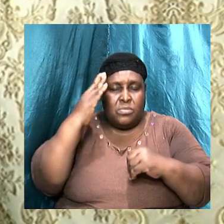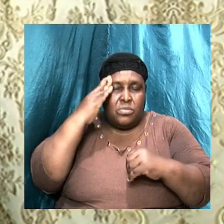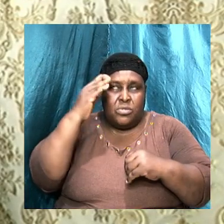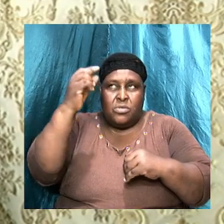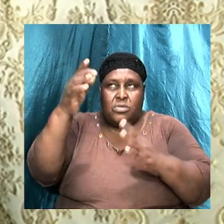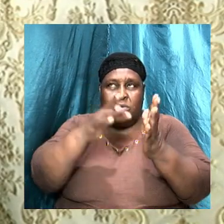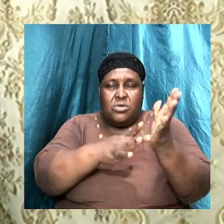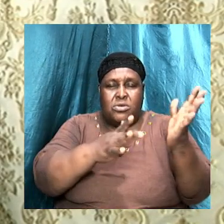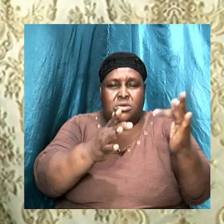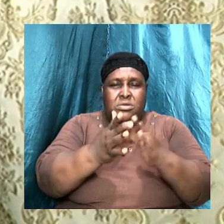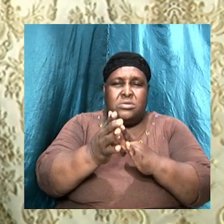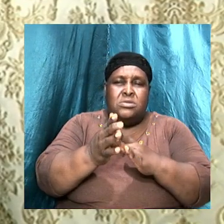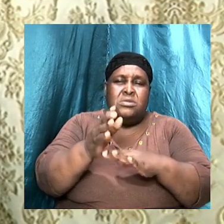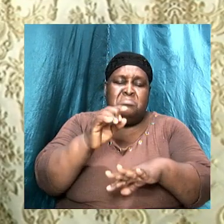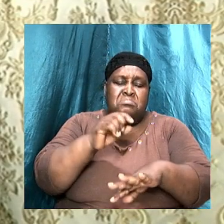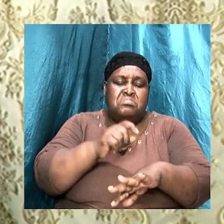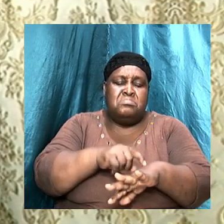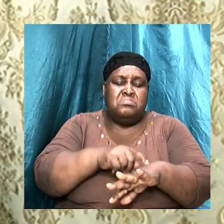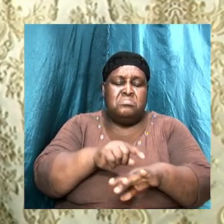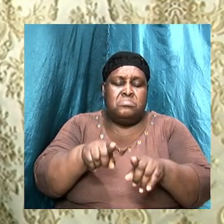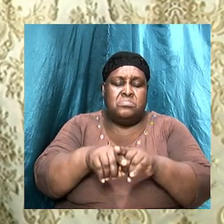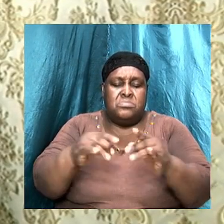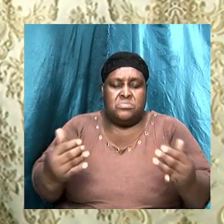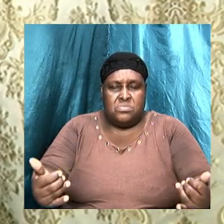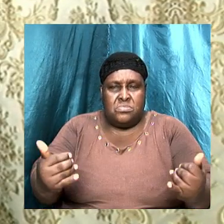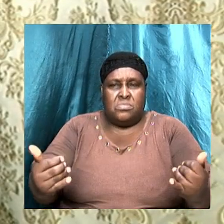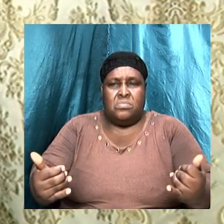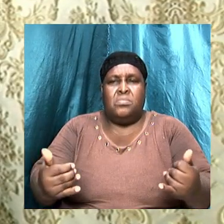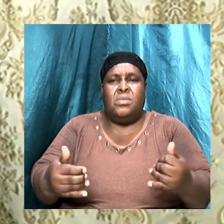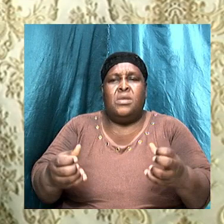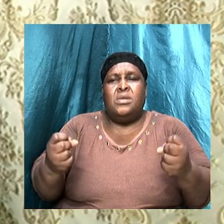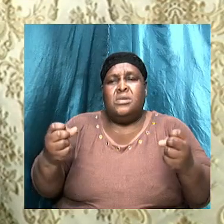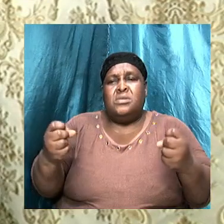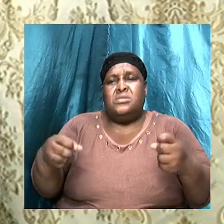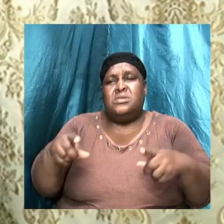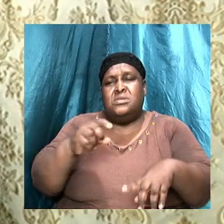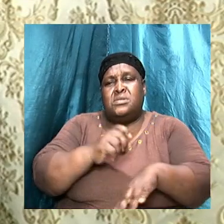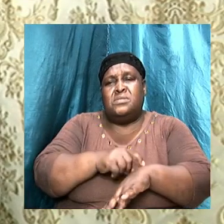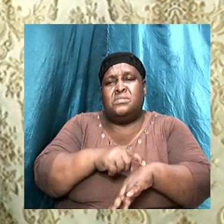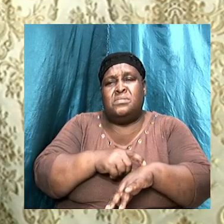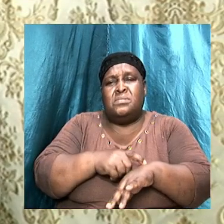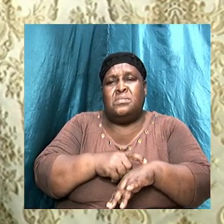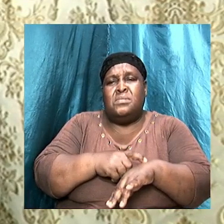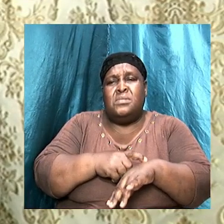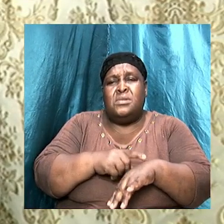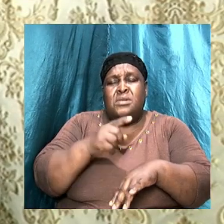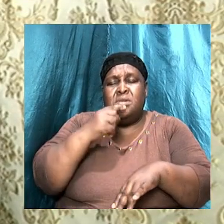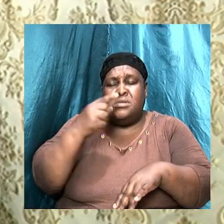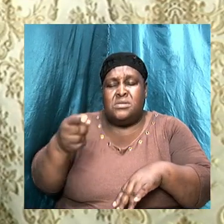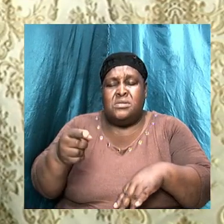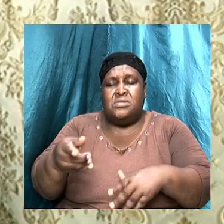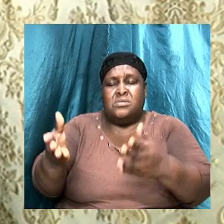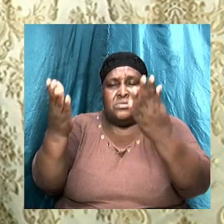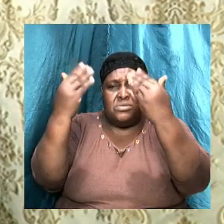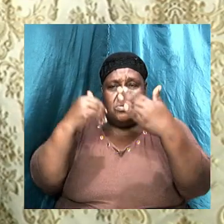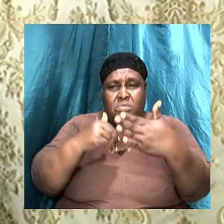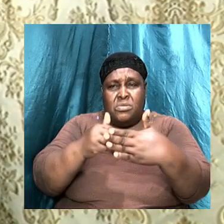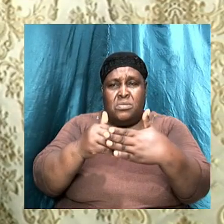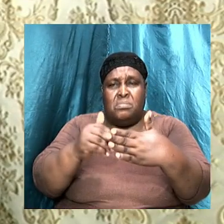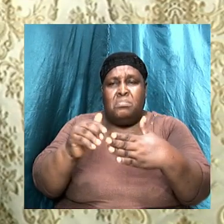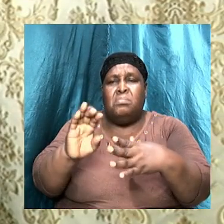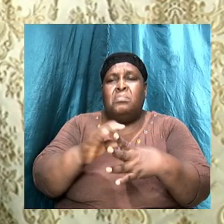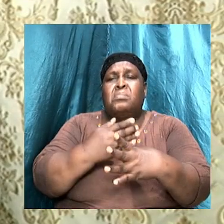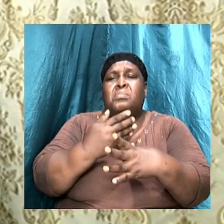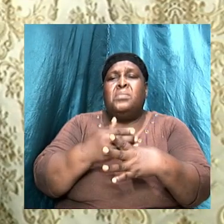You know, especially in a time like this when the time, the signs of the time are saying that His coming is nigh, even at the door.